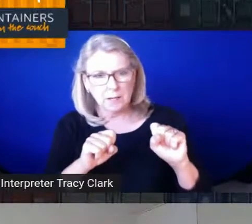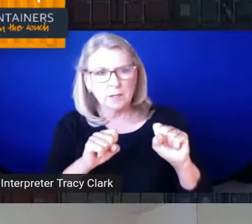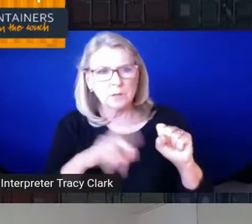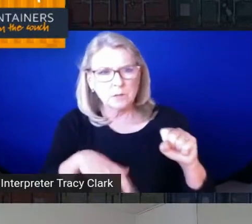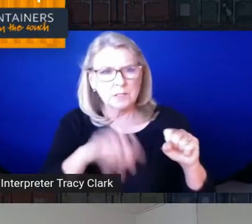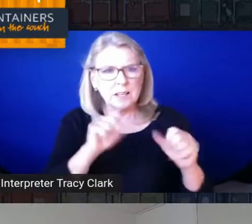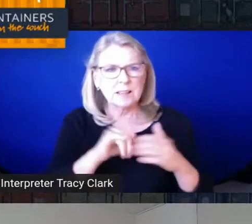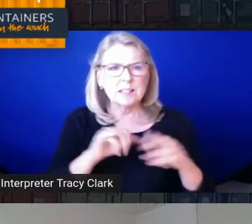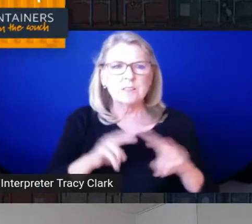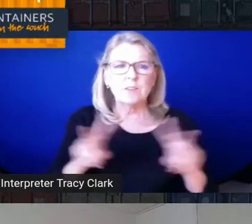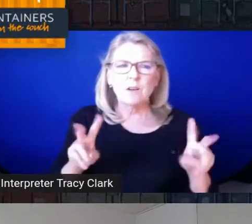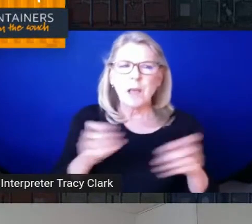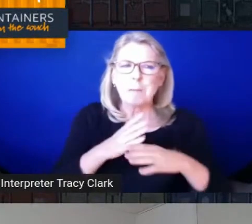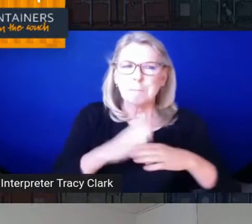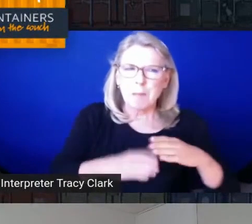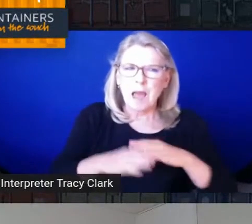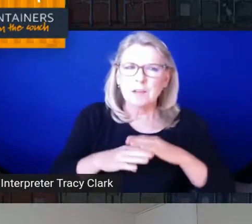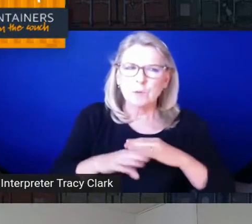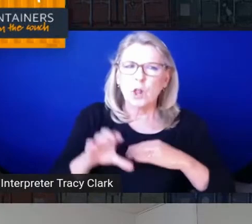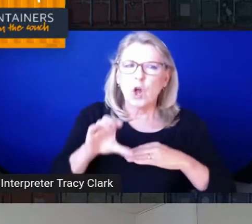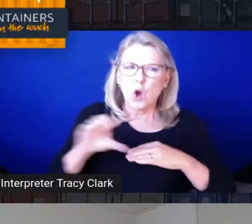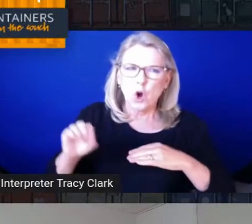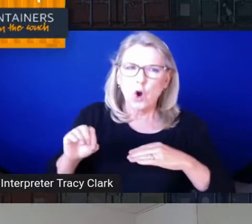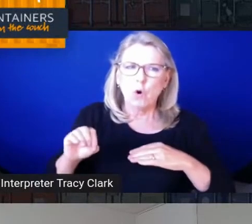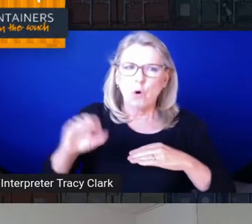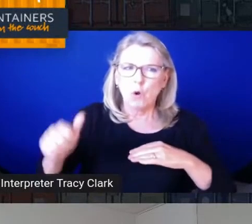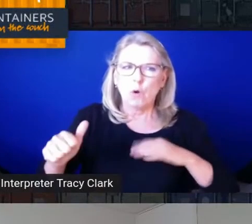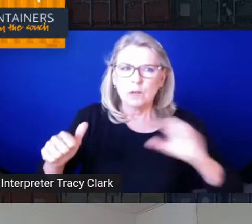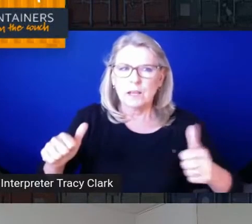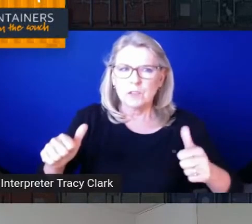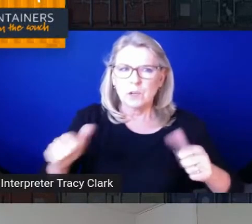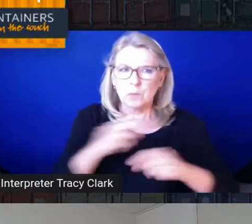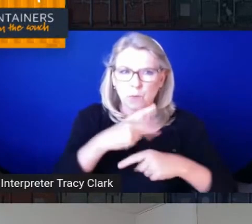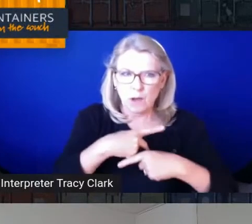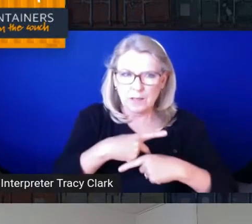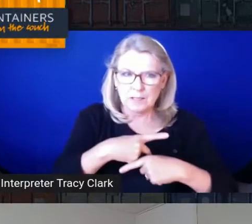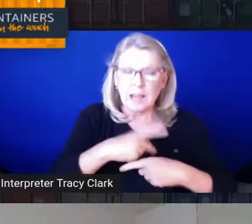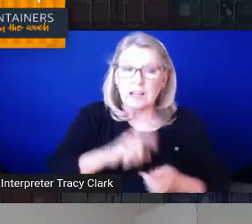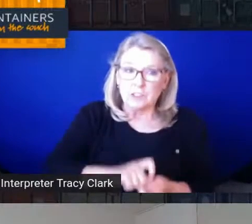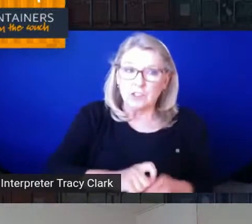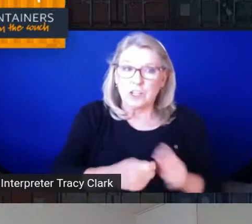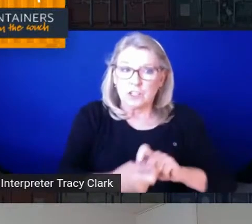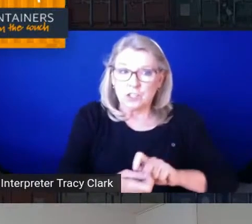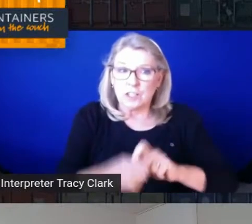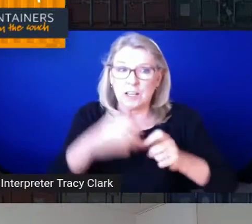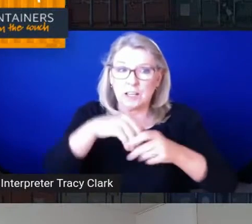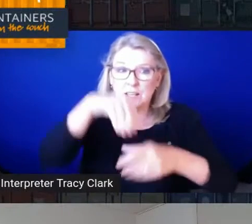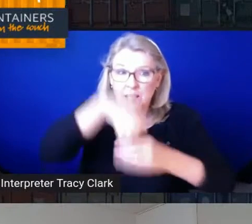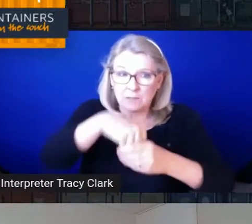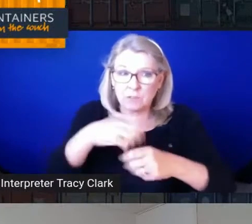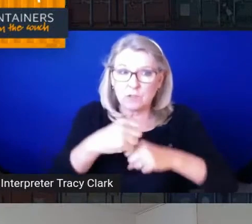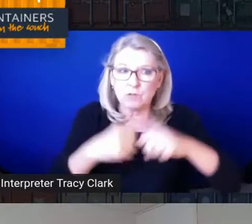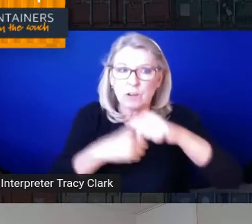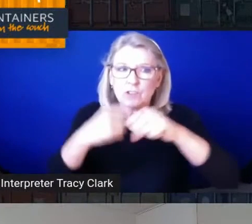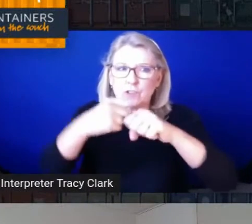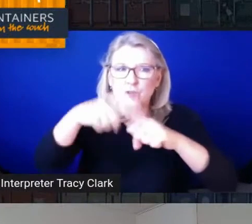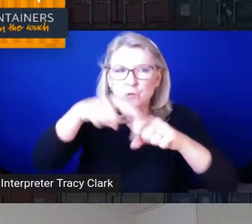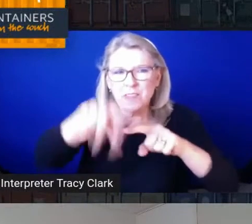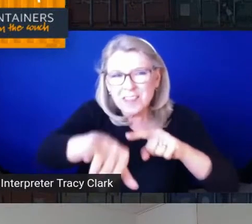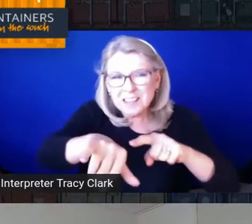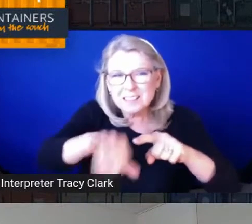and turn that physical infrastructure to move at the speed of software, this is where bare metal becomes relevant, where really you can take